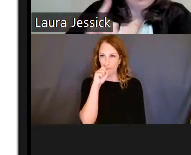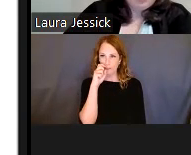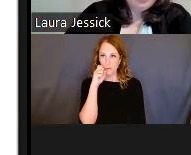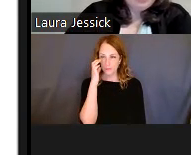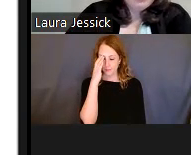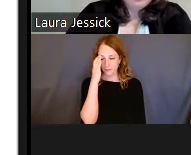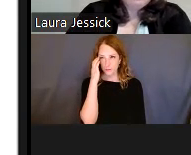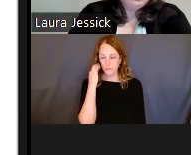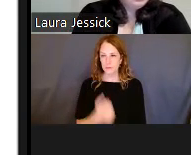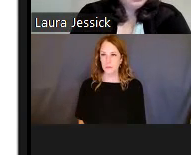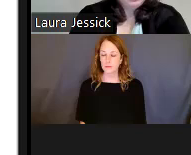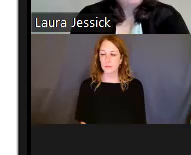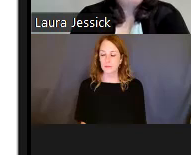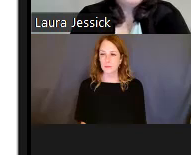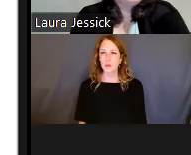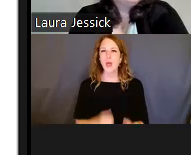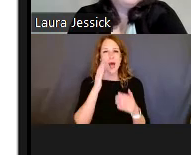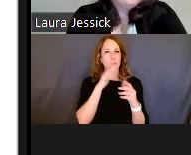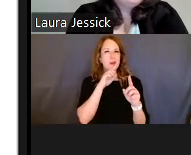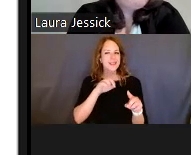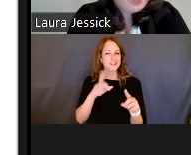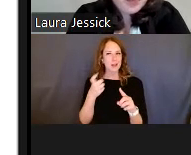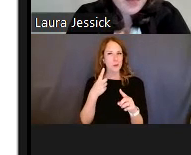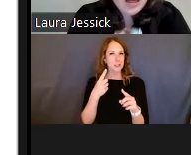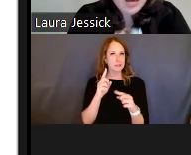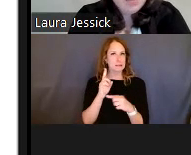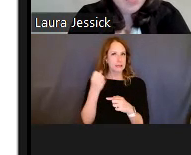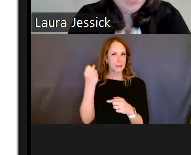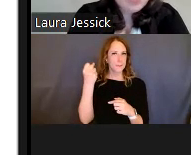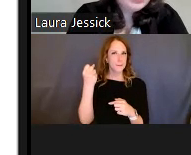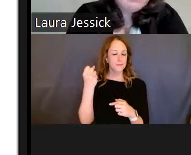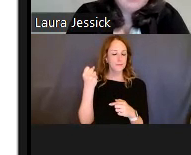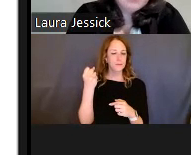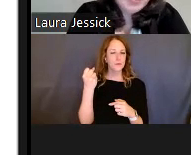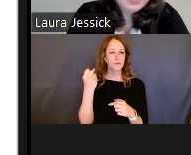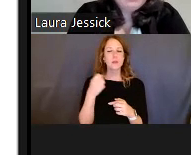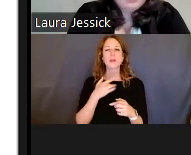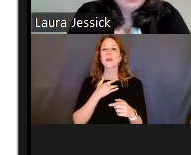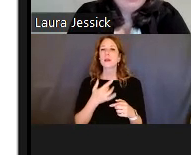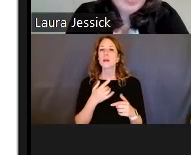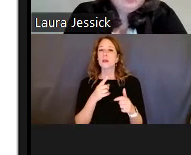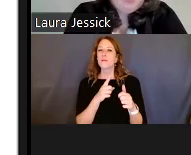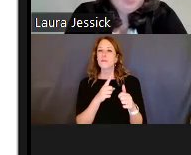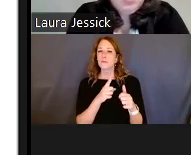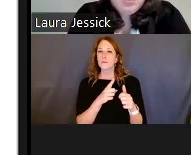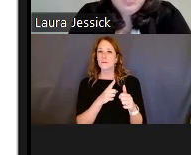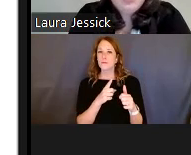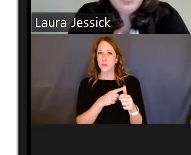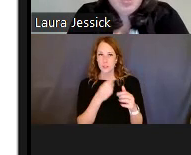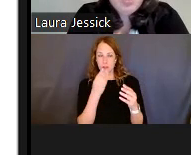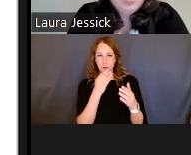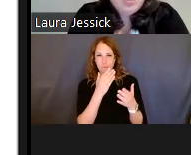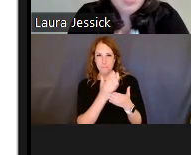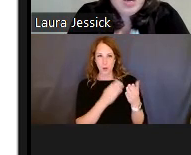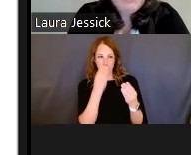Okay, so I'm going to get back to that question in a second, but so usually that first phase of the notification process is